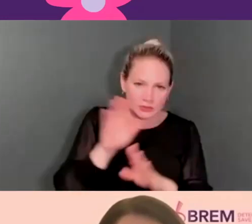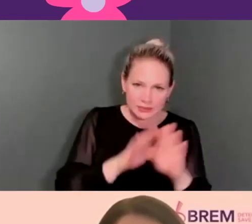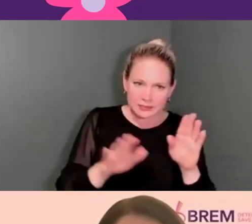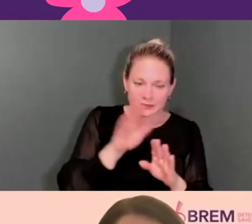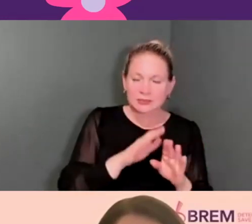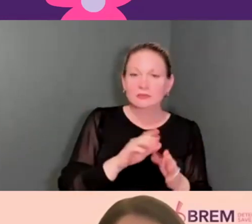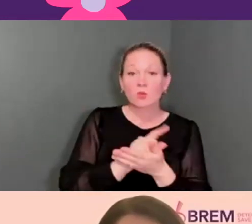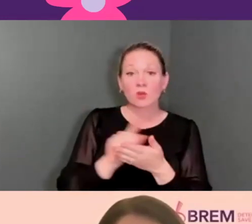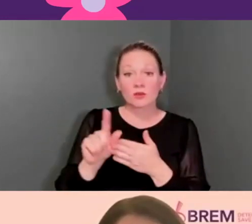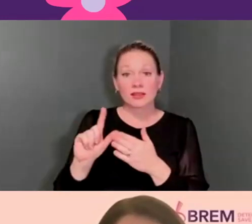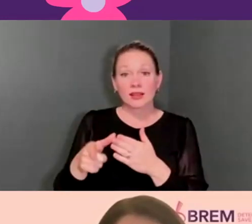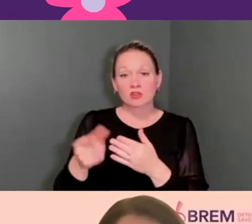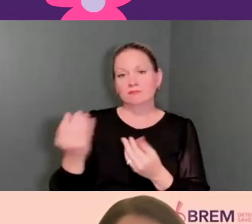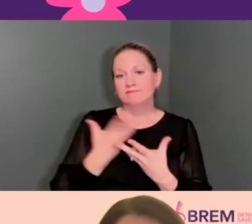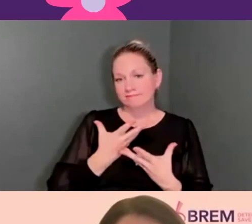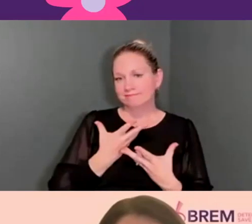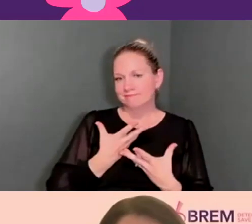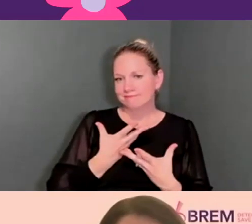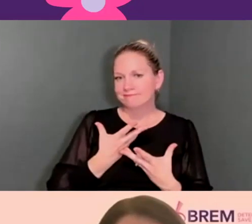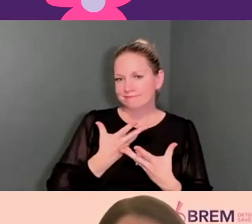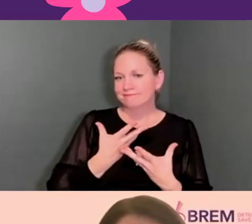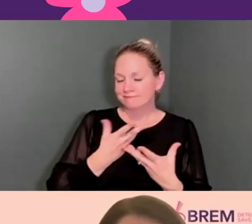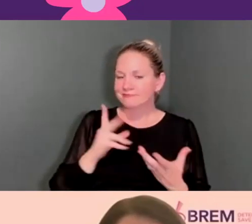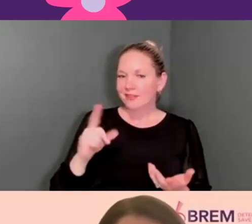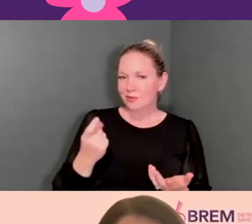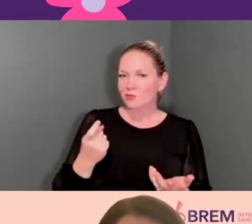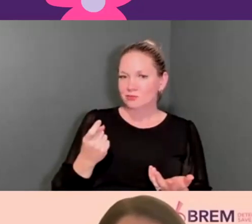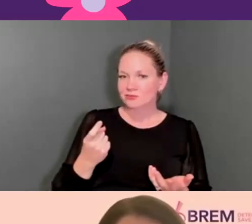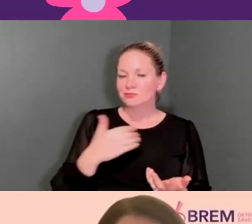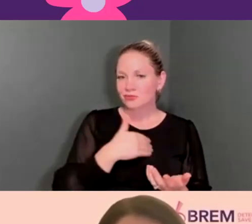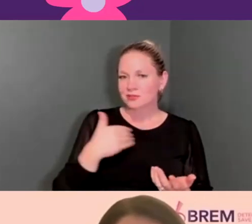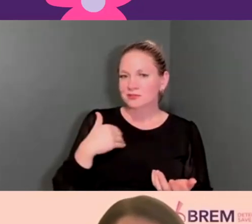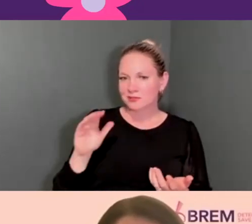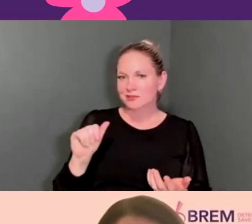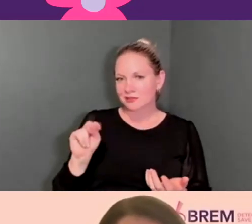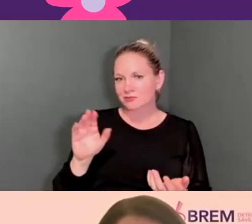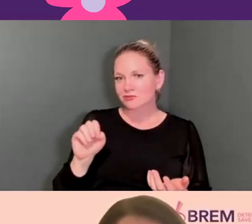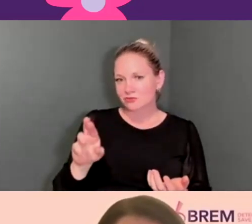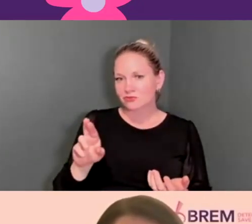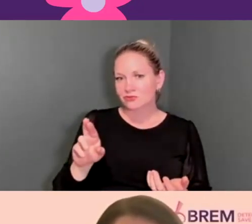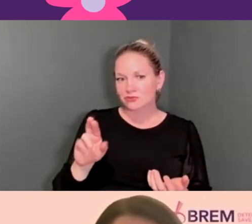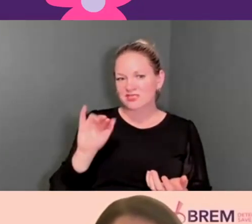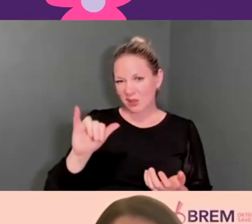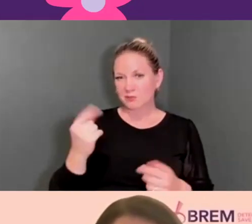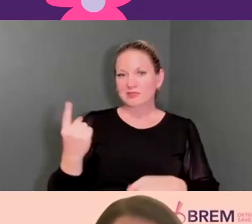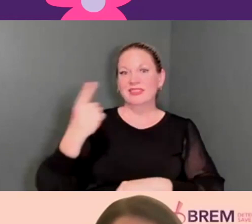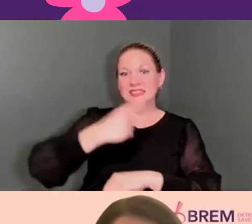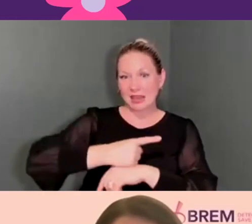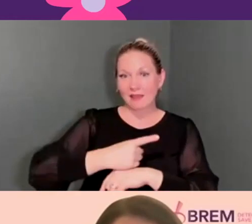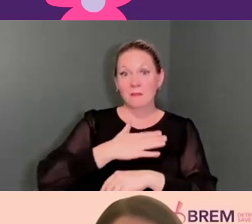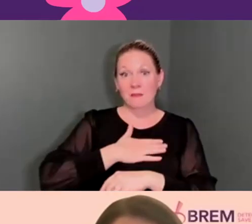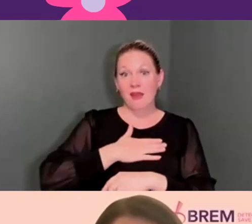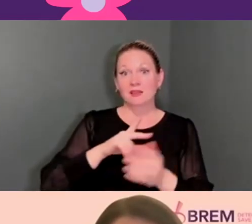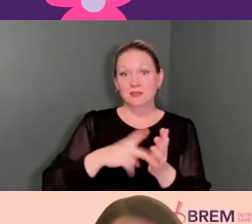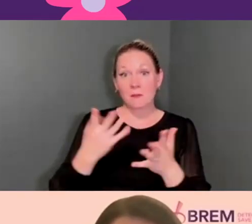week later, I got that phone call and was told I was diagnosed with breast cancer. The day of my double mastectomy,